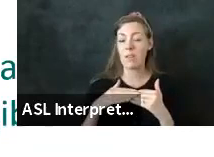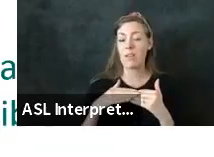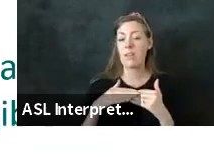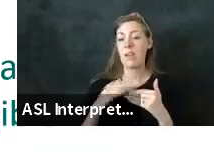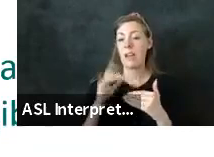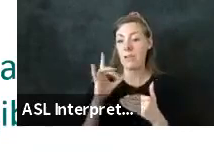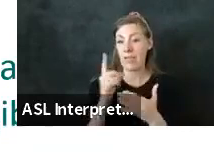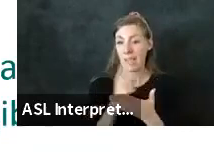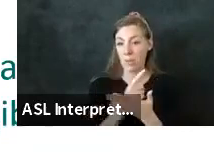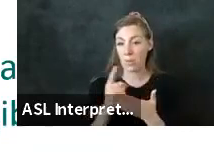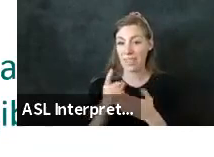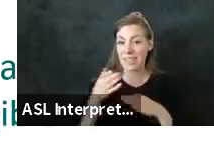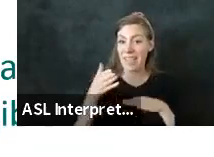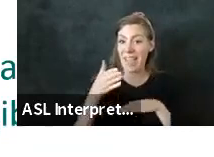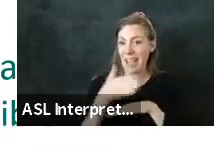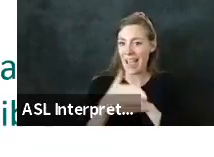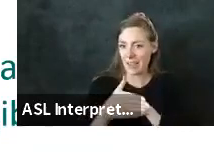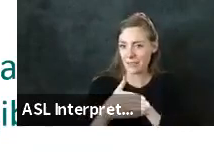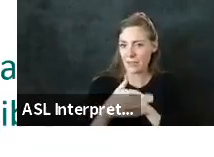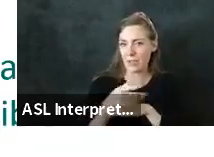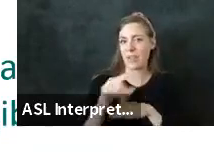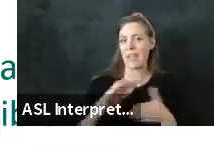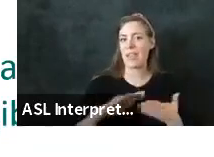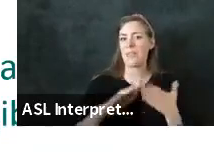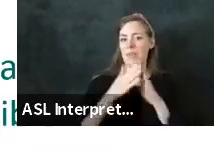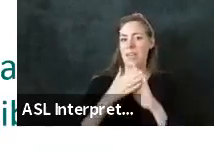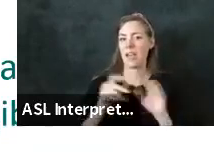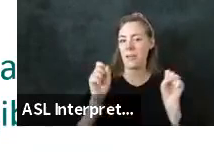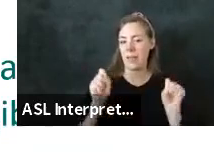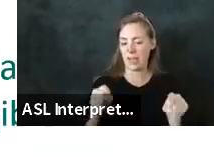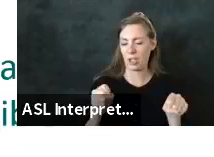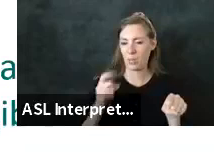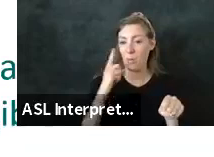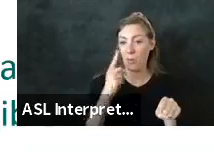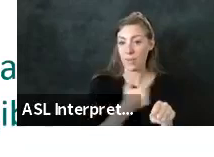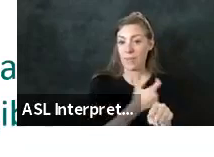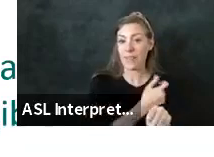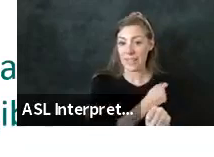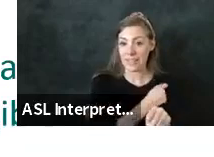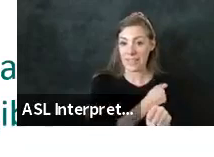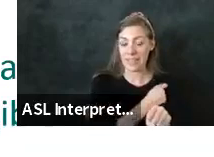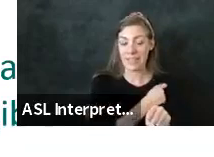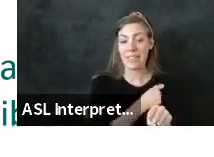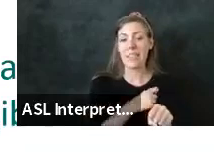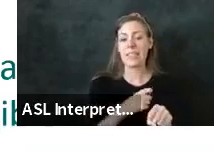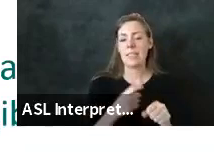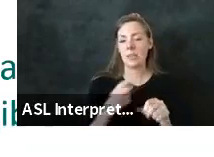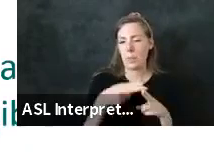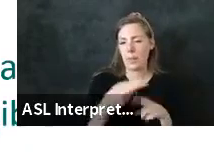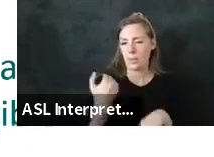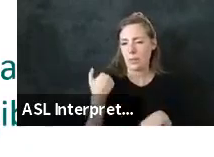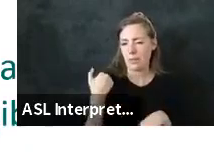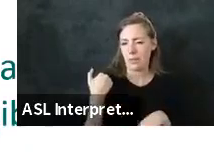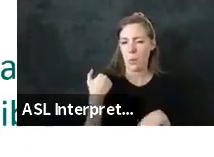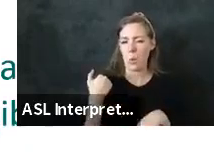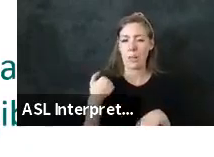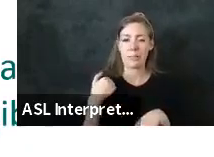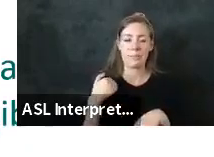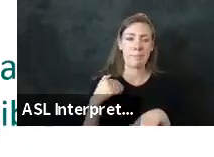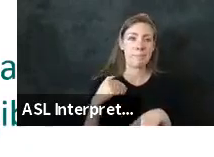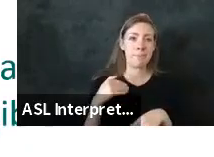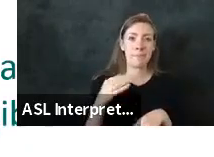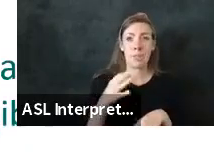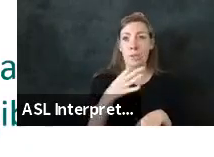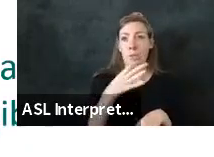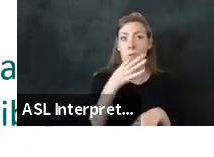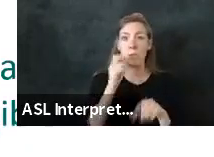become eligible. And as was mentioned earlier, it's anticipated that the earliest this approval would come